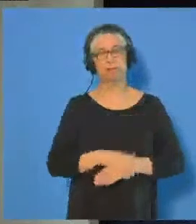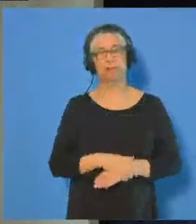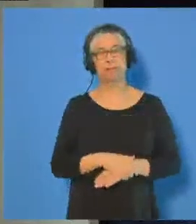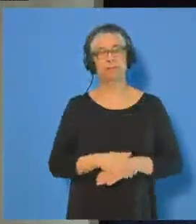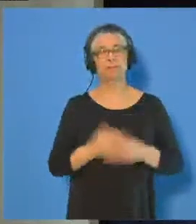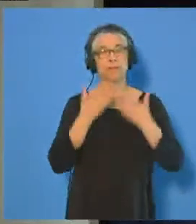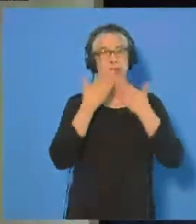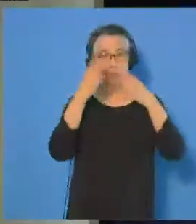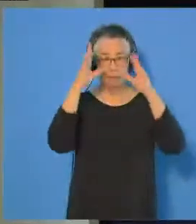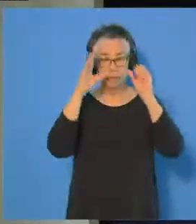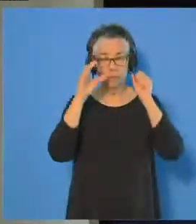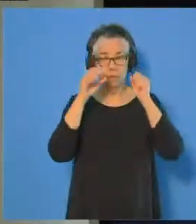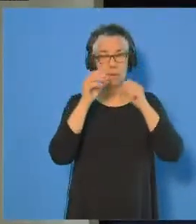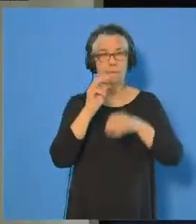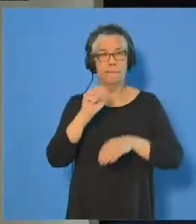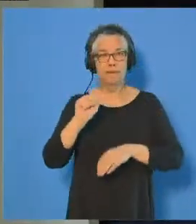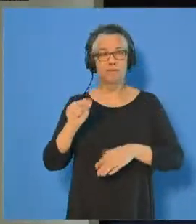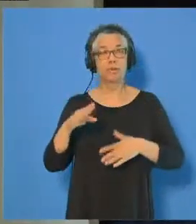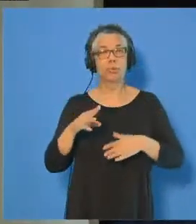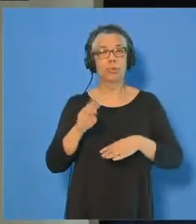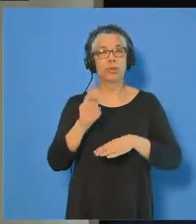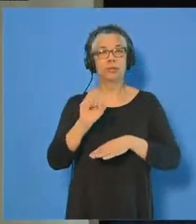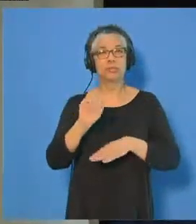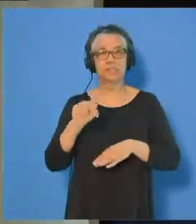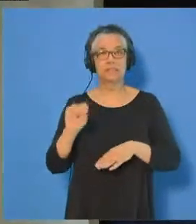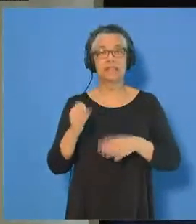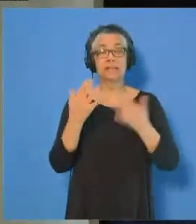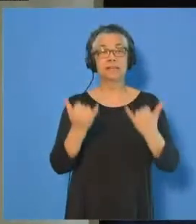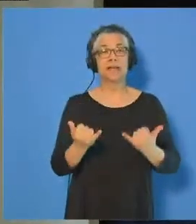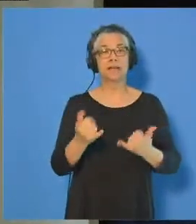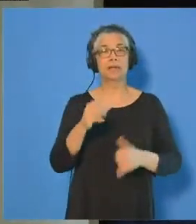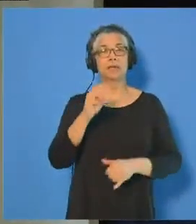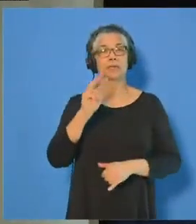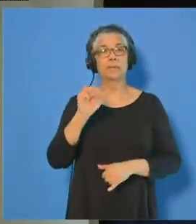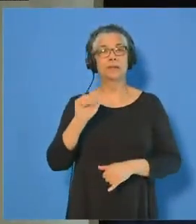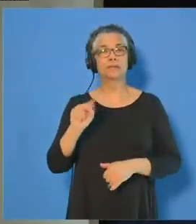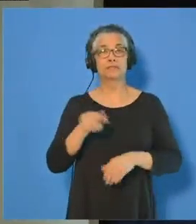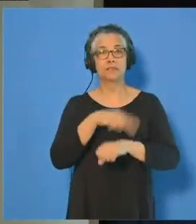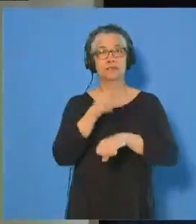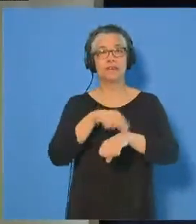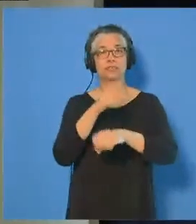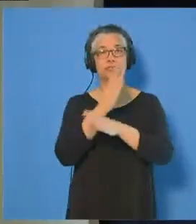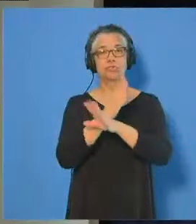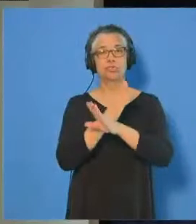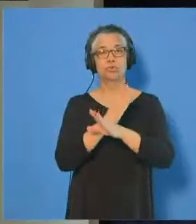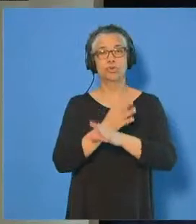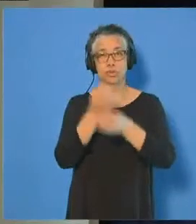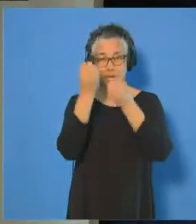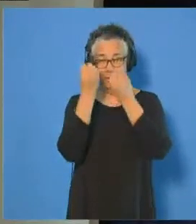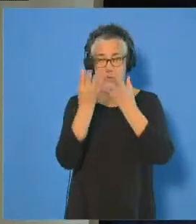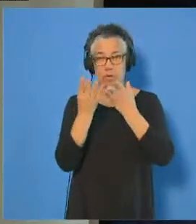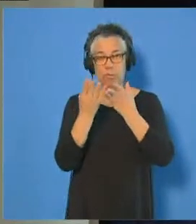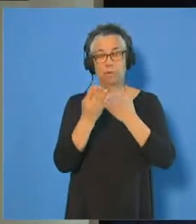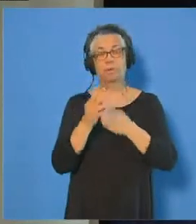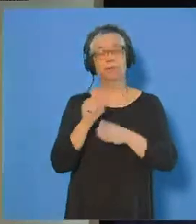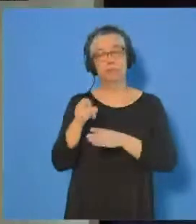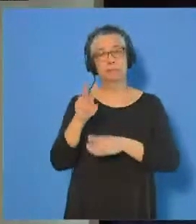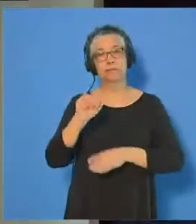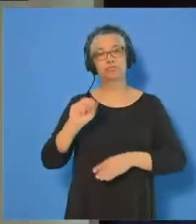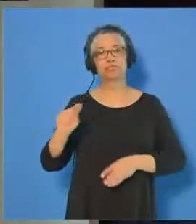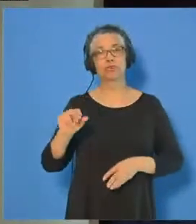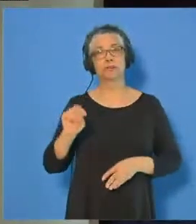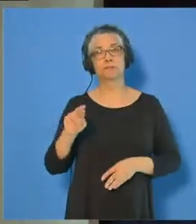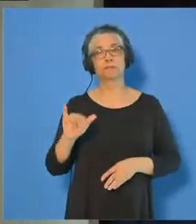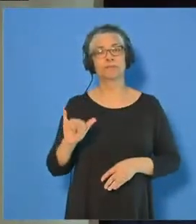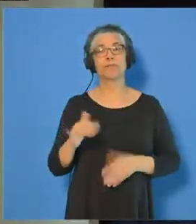Minister Wilson. And now the Minister of National Security will give an update on matters relating to his ministry. Thank you, Premier, and